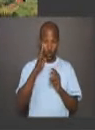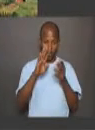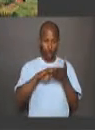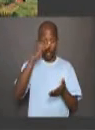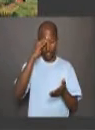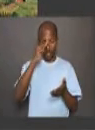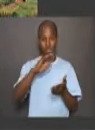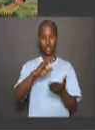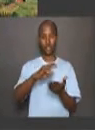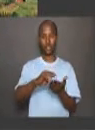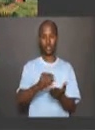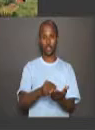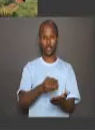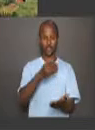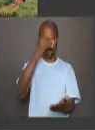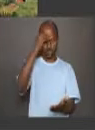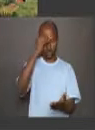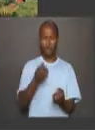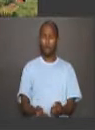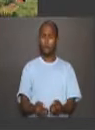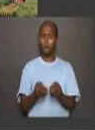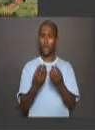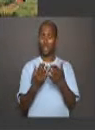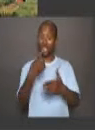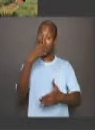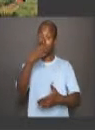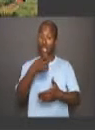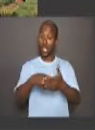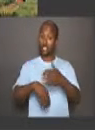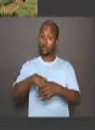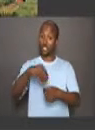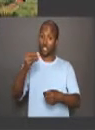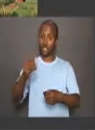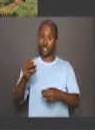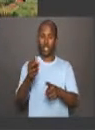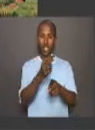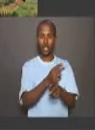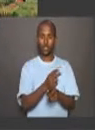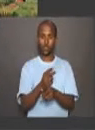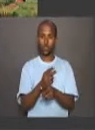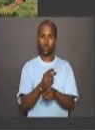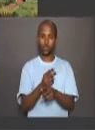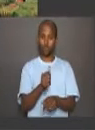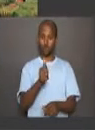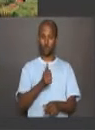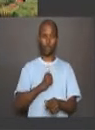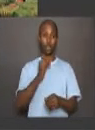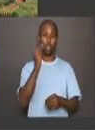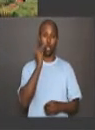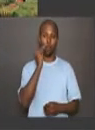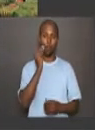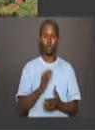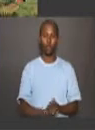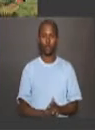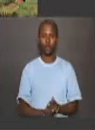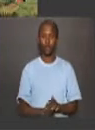this lesson, there are many expenses associated with owning a home,